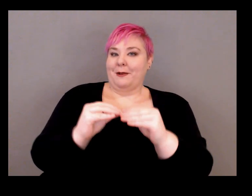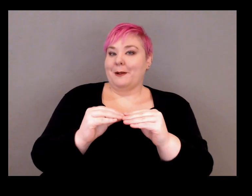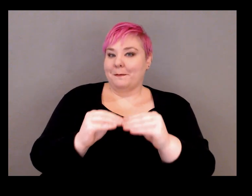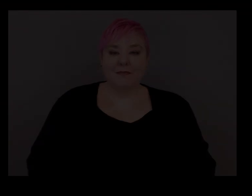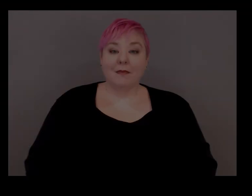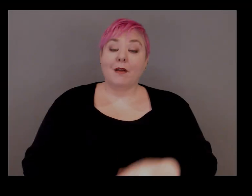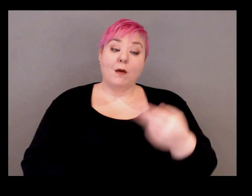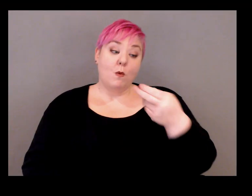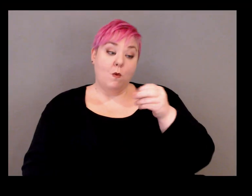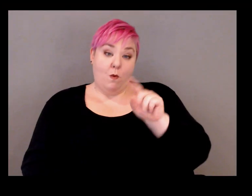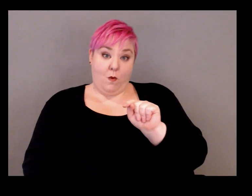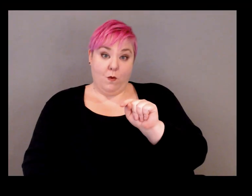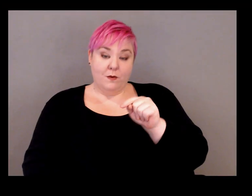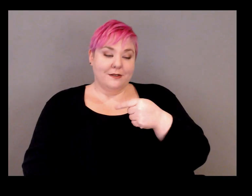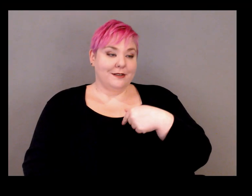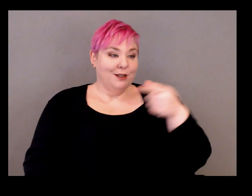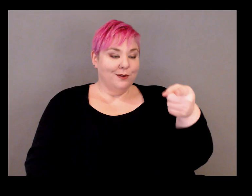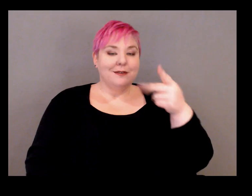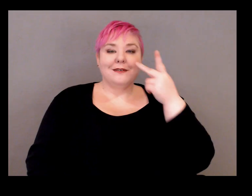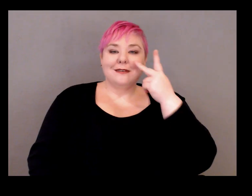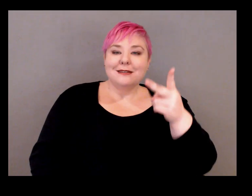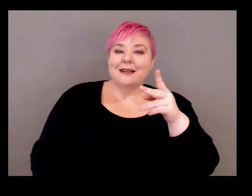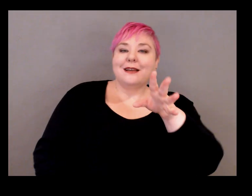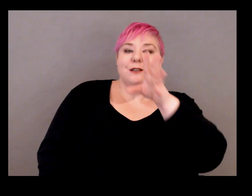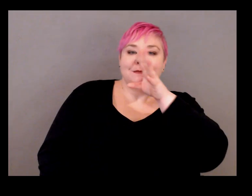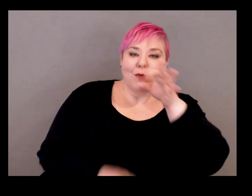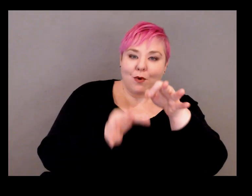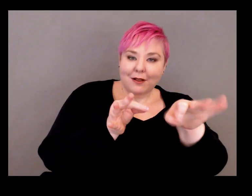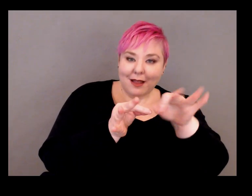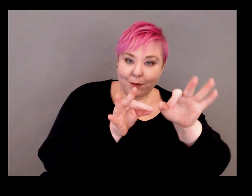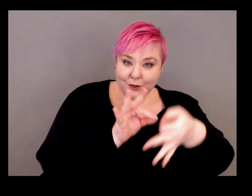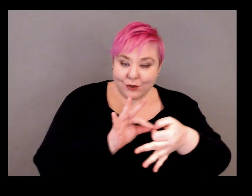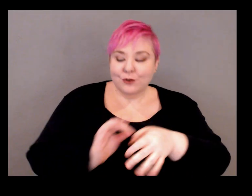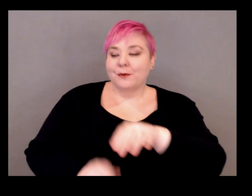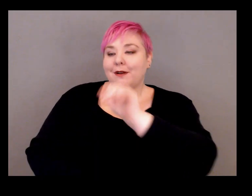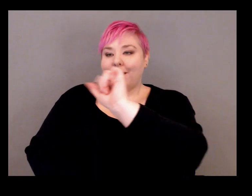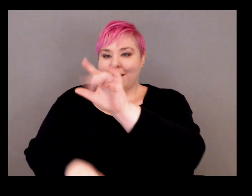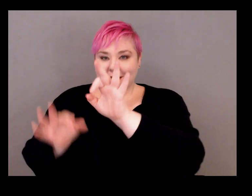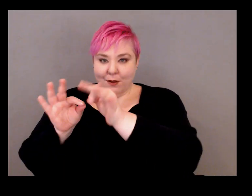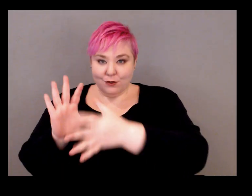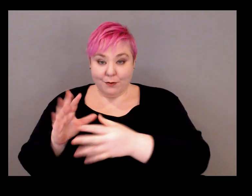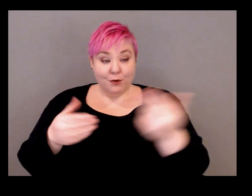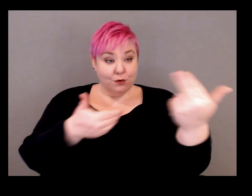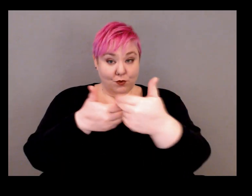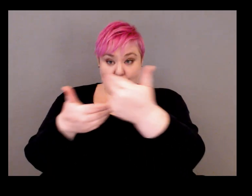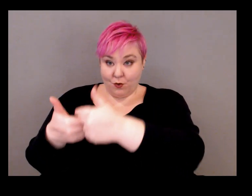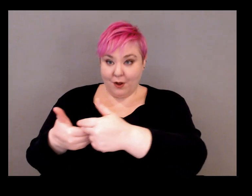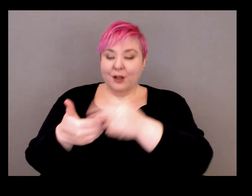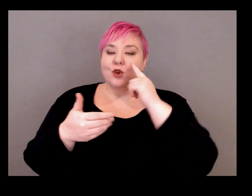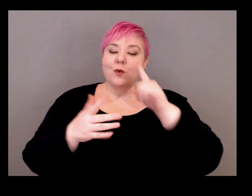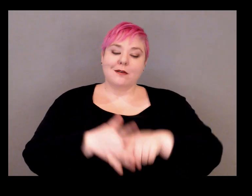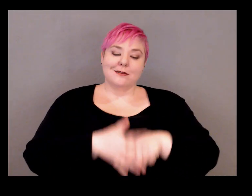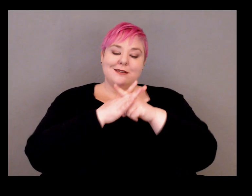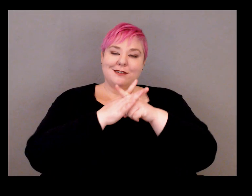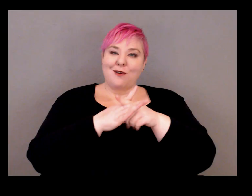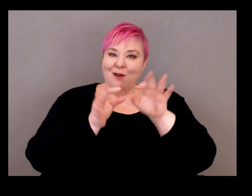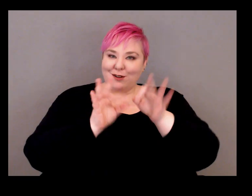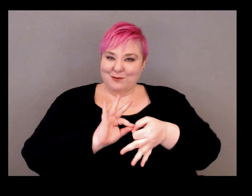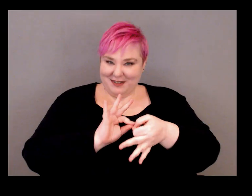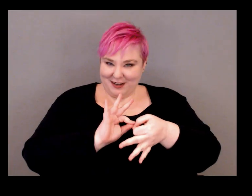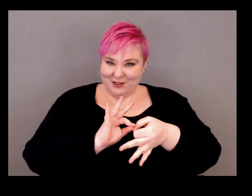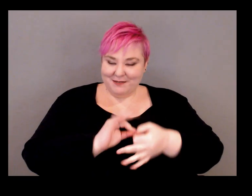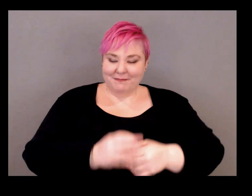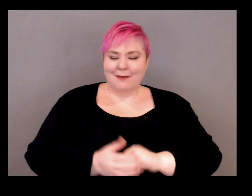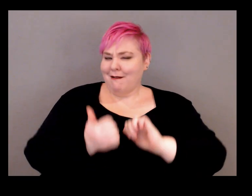meeting. As the host, once your spoken language and ASL interpreters have joined the meeting, you'll activate the interpretation